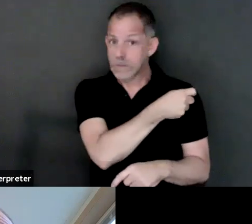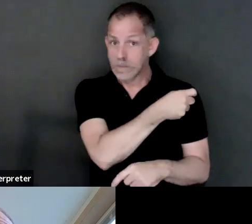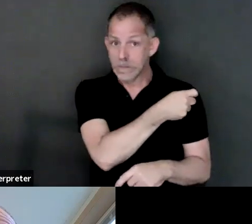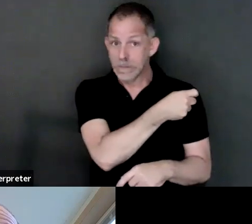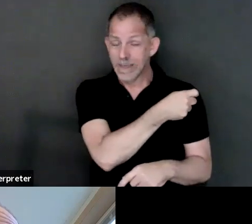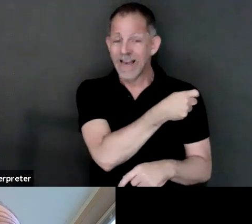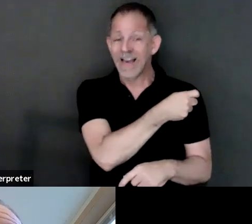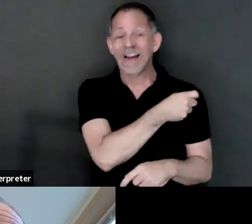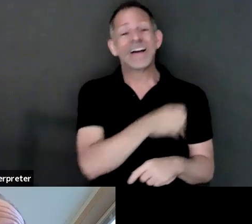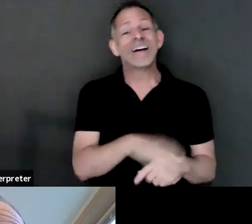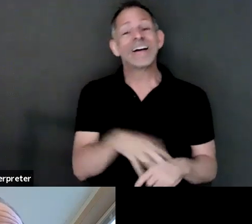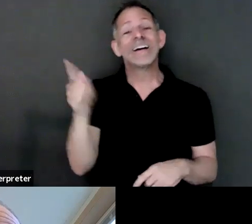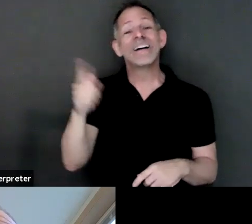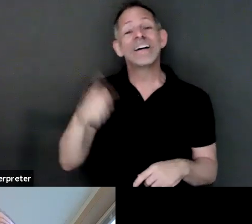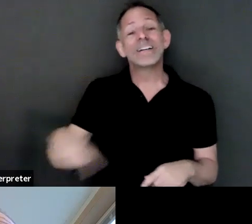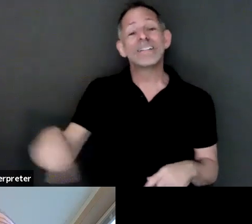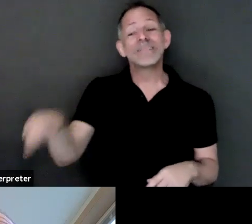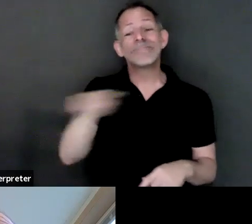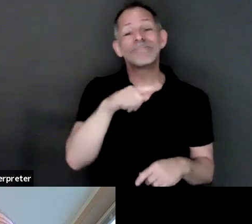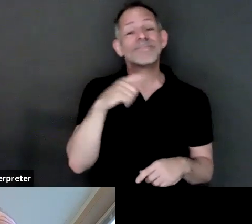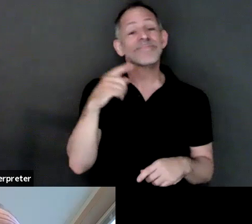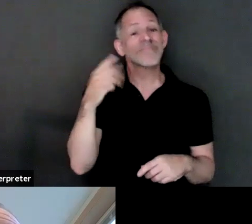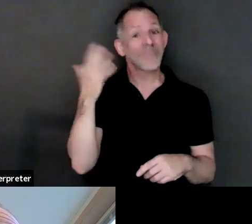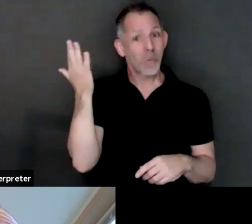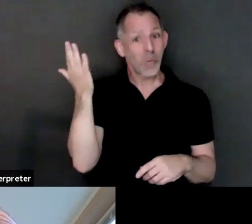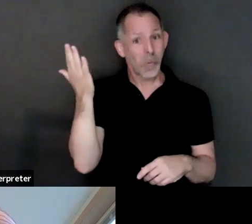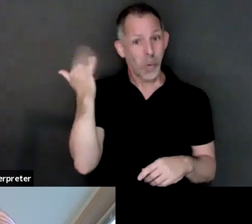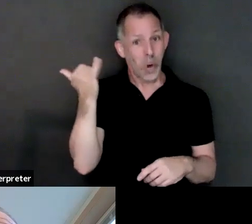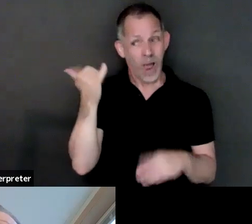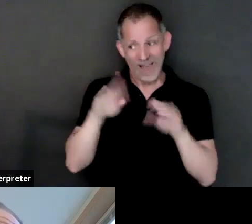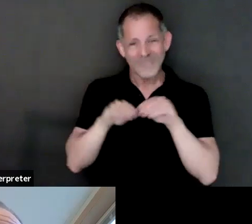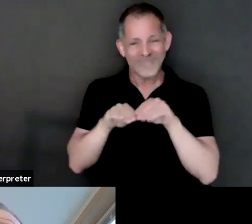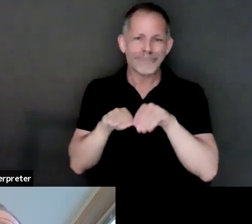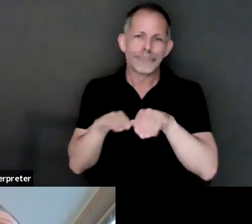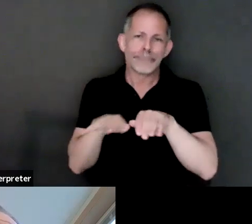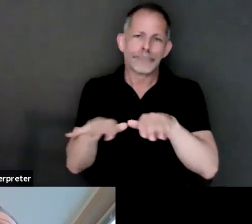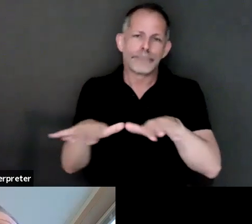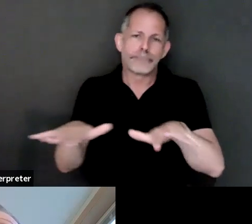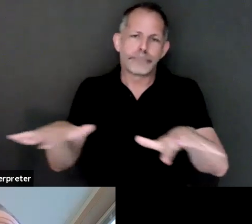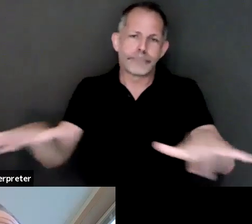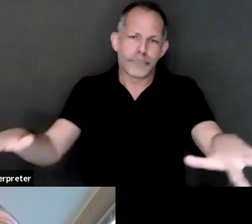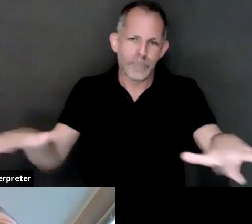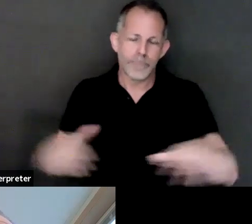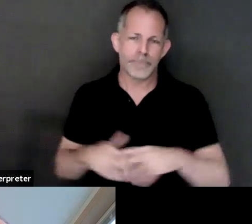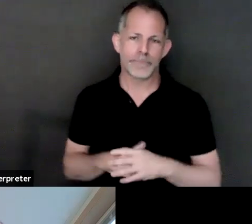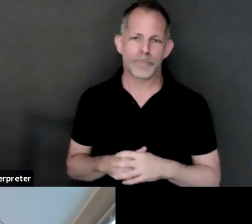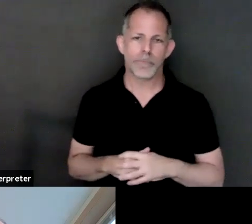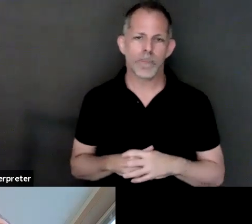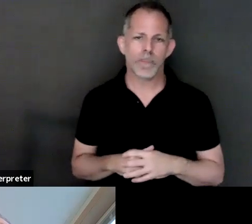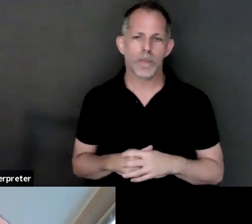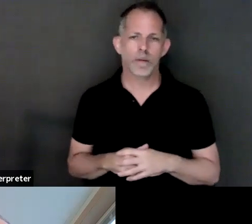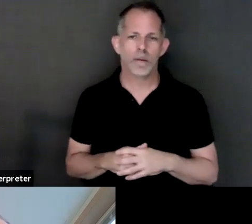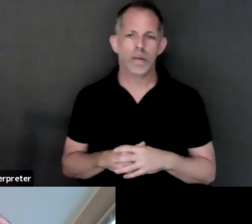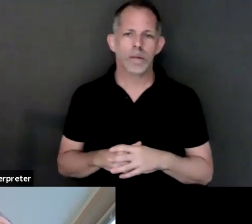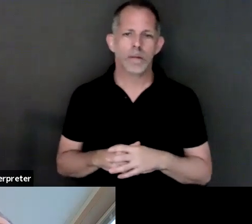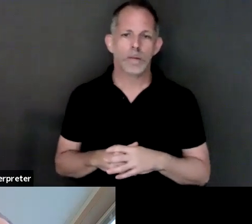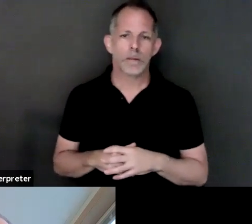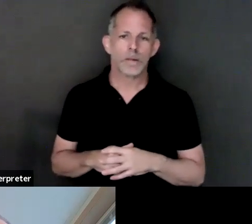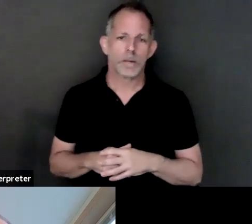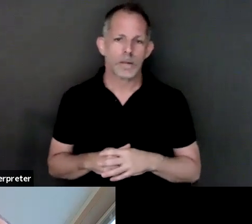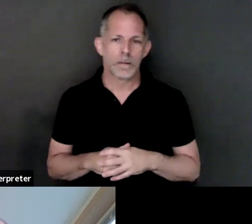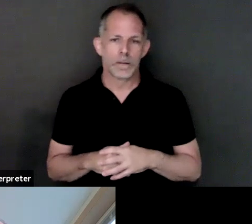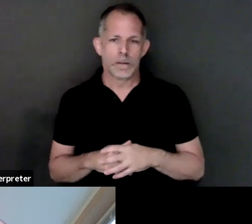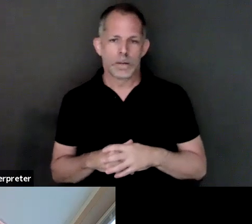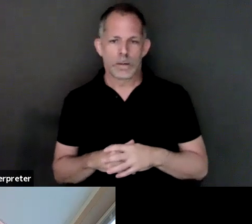the dominant recipients of transmission. So, getting everyone vaccinated is got to be our highest